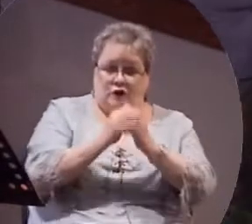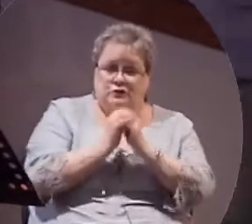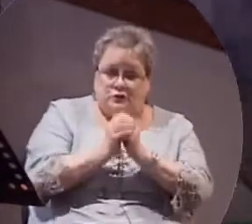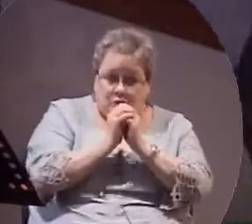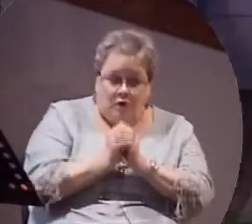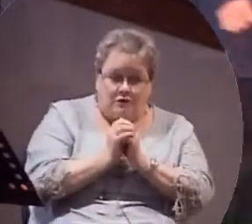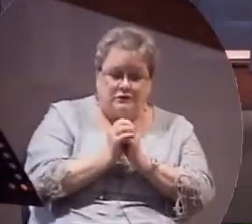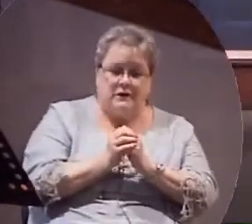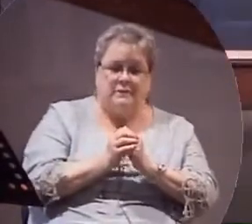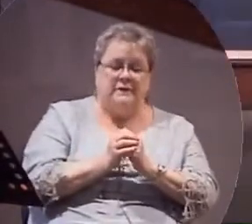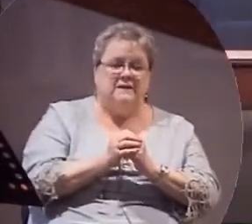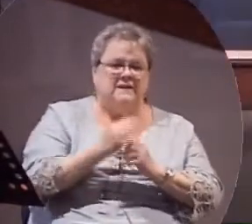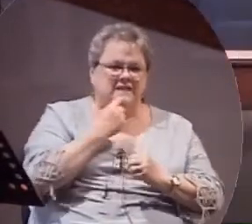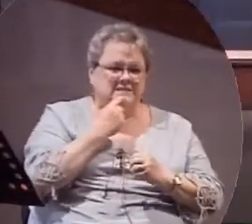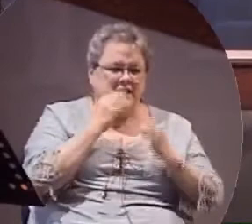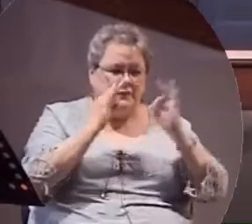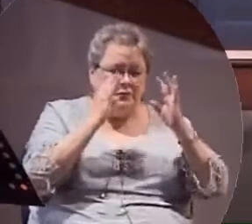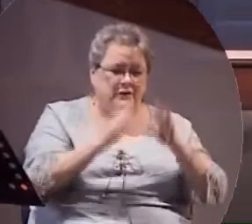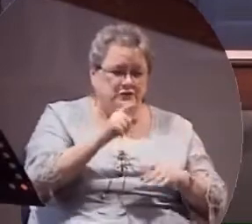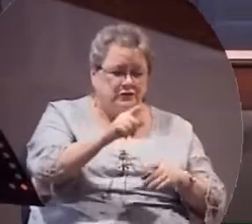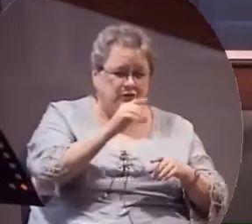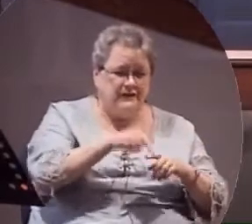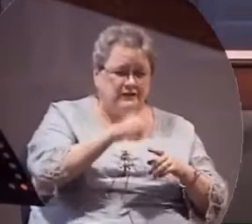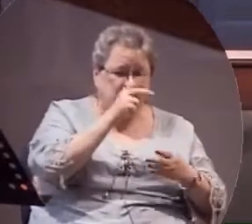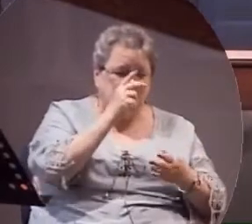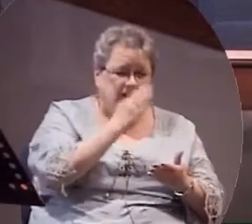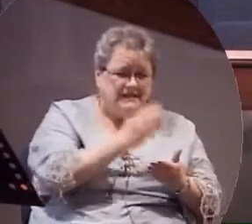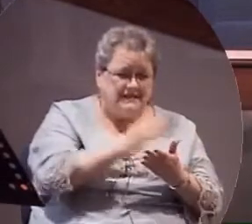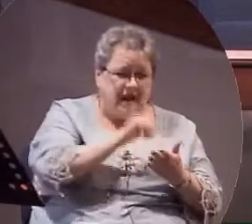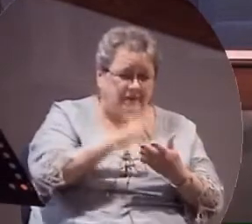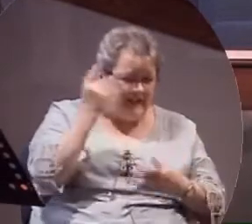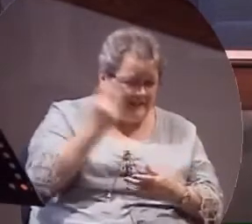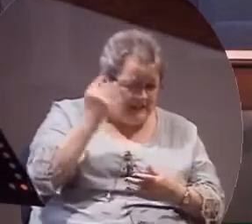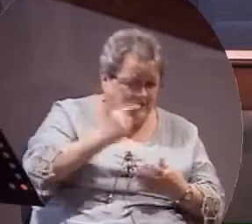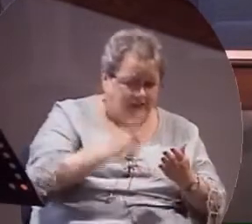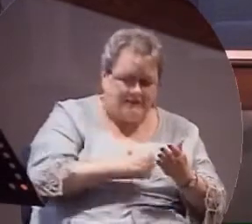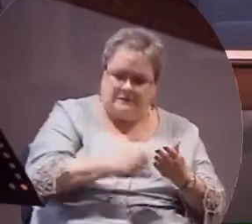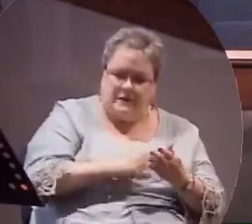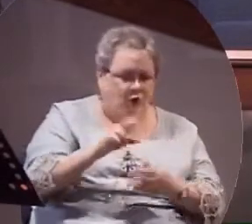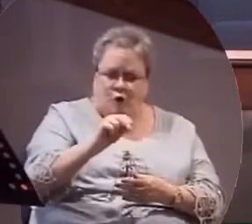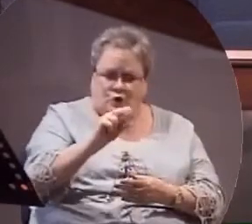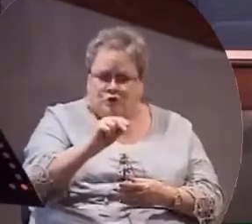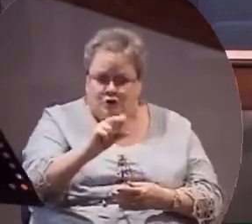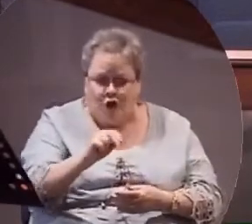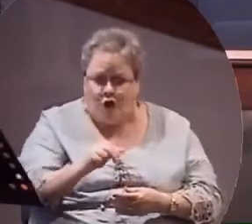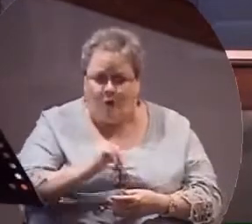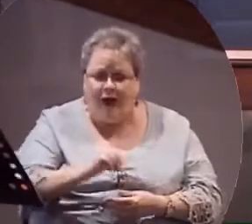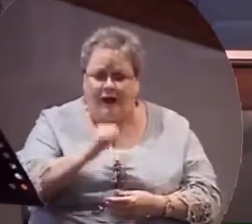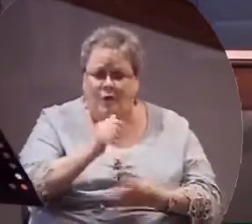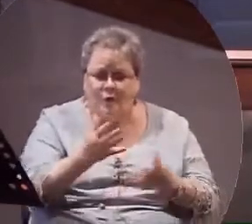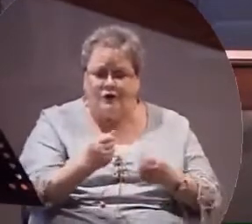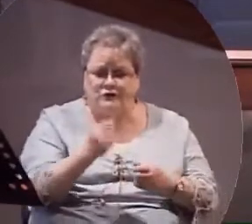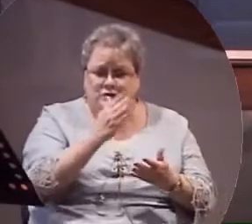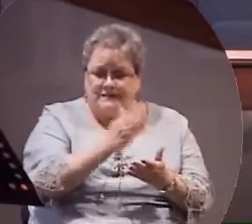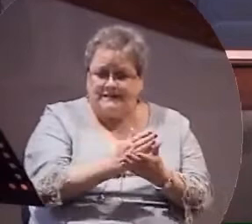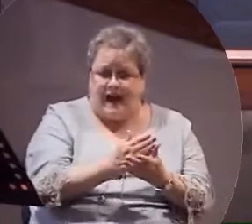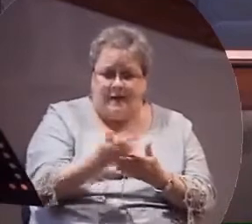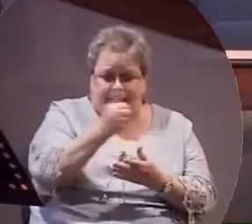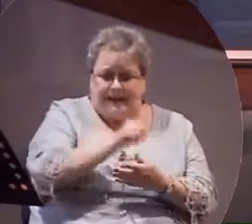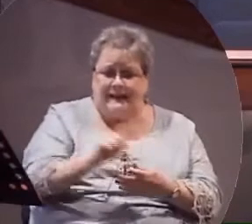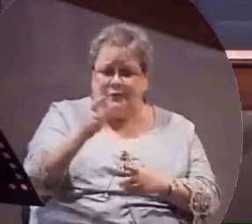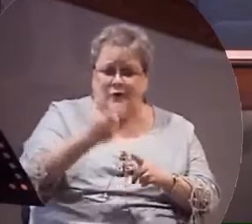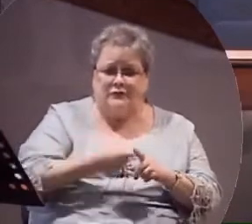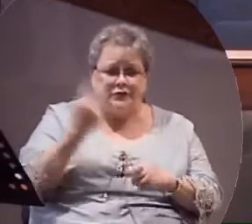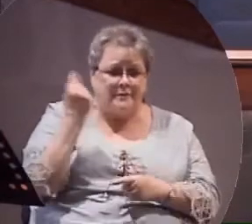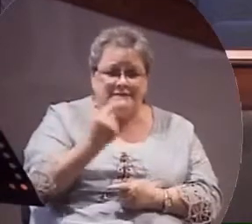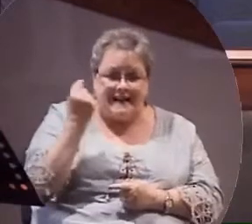set so-and-so down once in a while. Set them down. I'm not trying to set them down. I want them to get stirred up because this is the quietest world